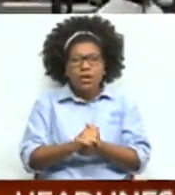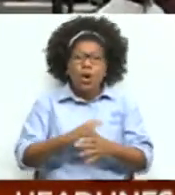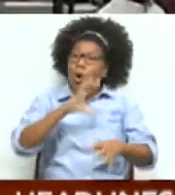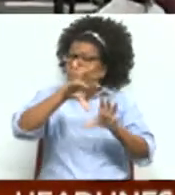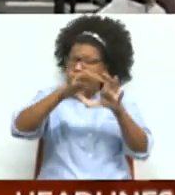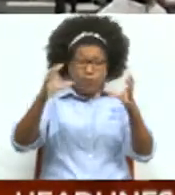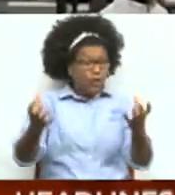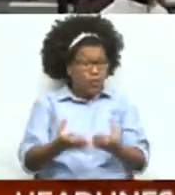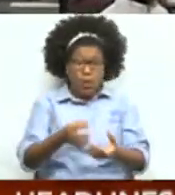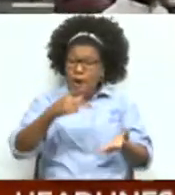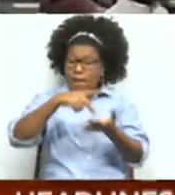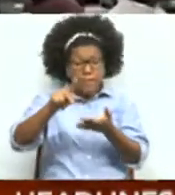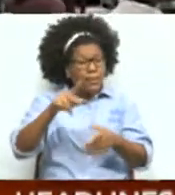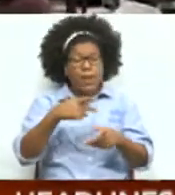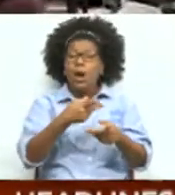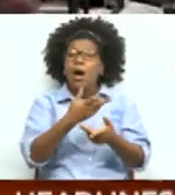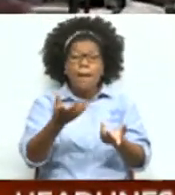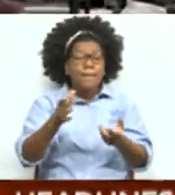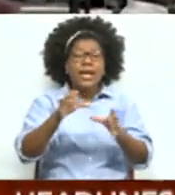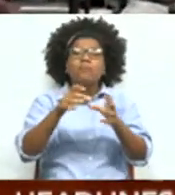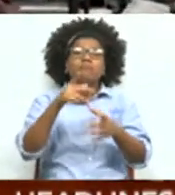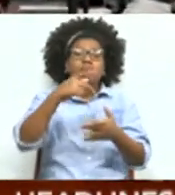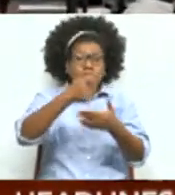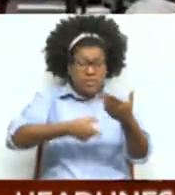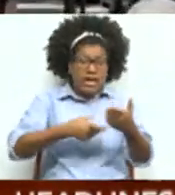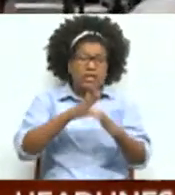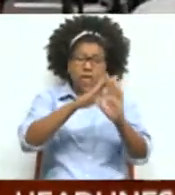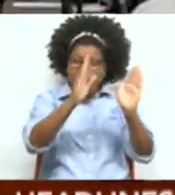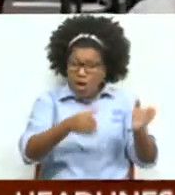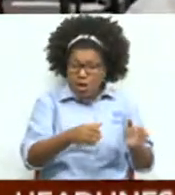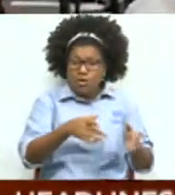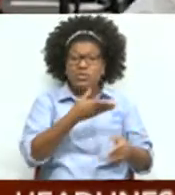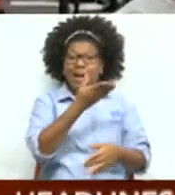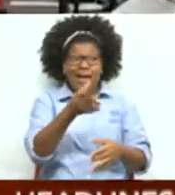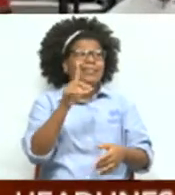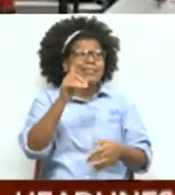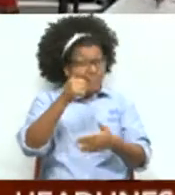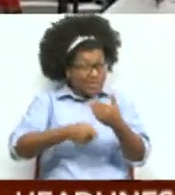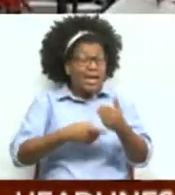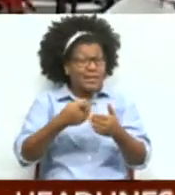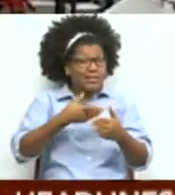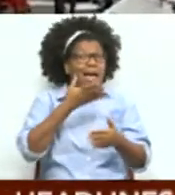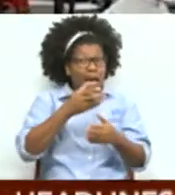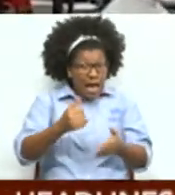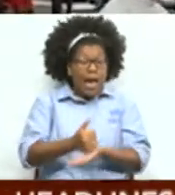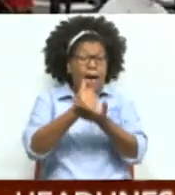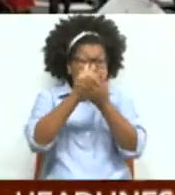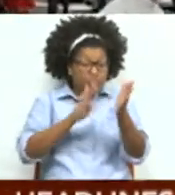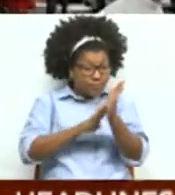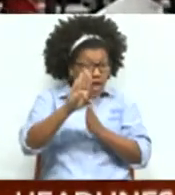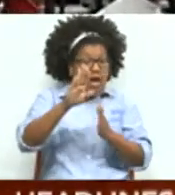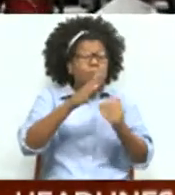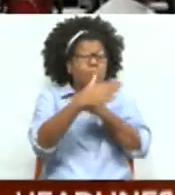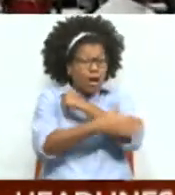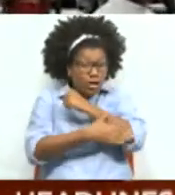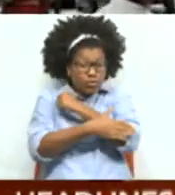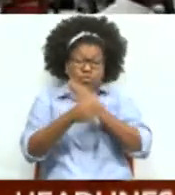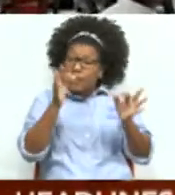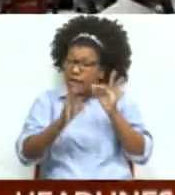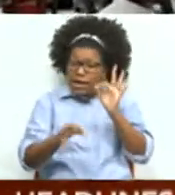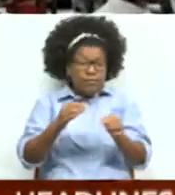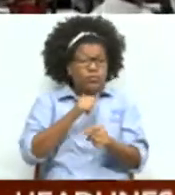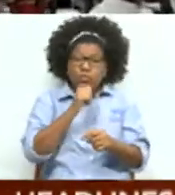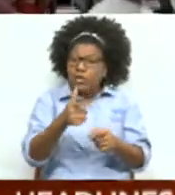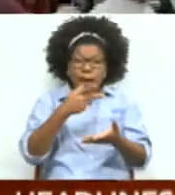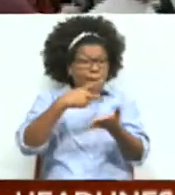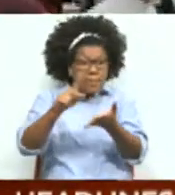and taxes help run the country. And if we don't, if the country don't make any revenue,